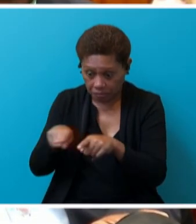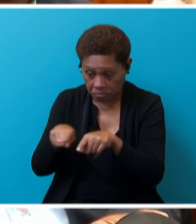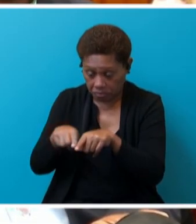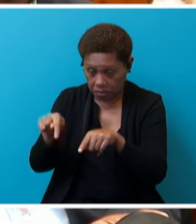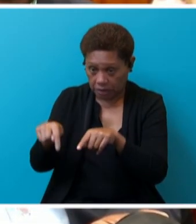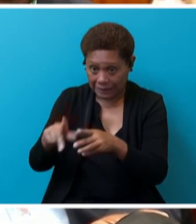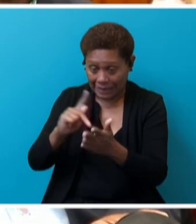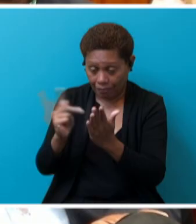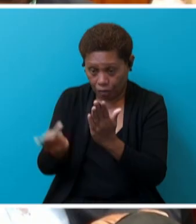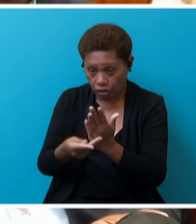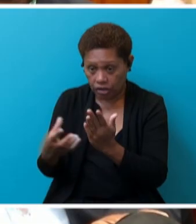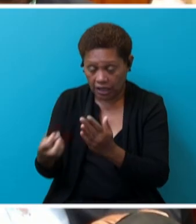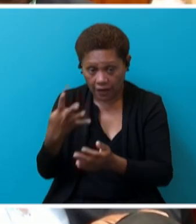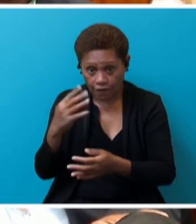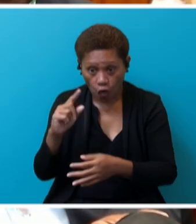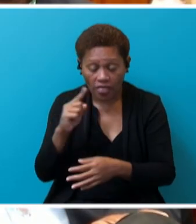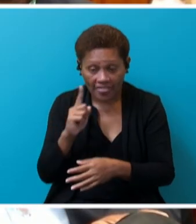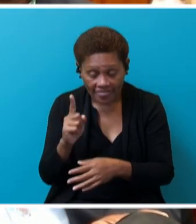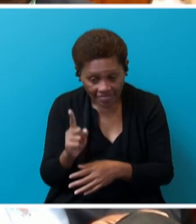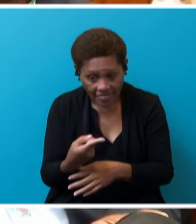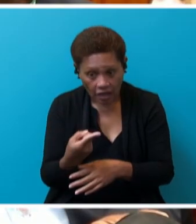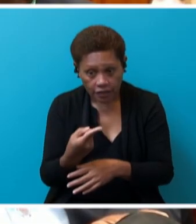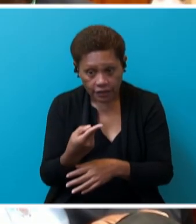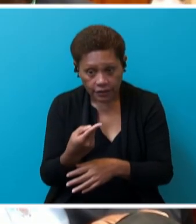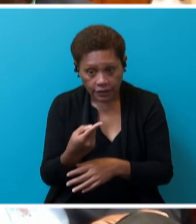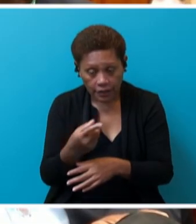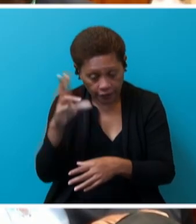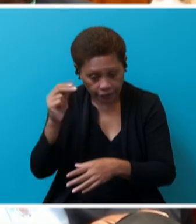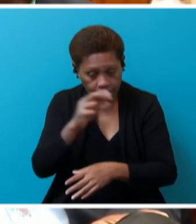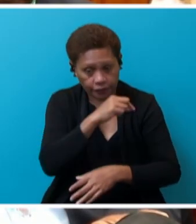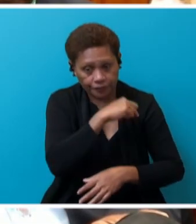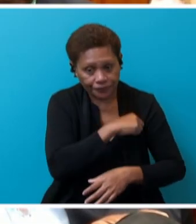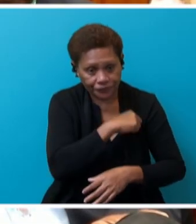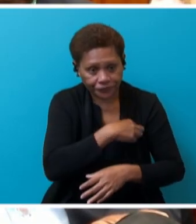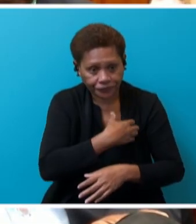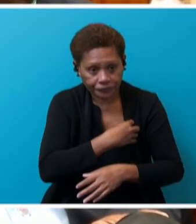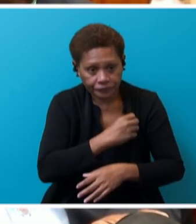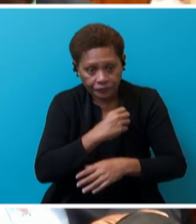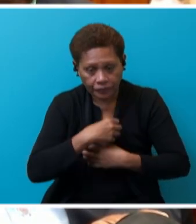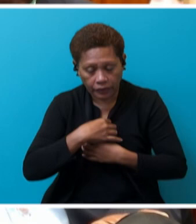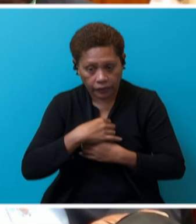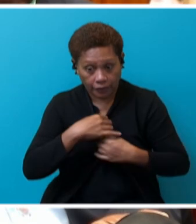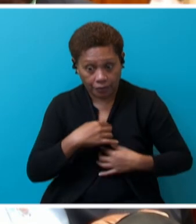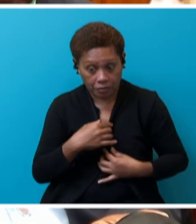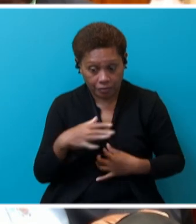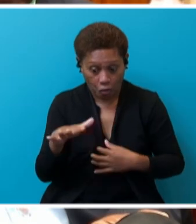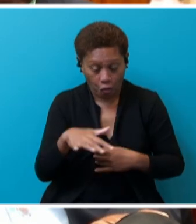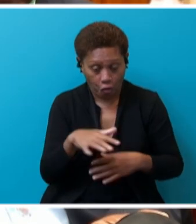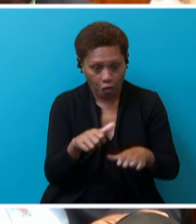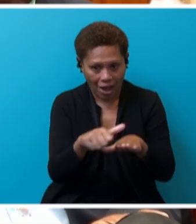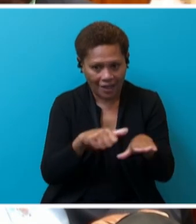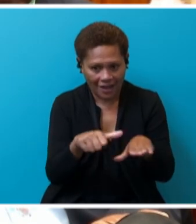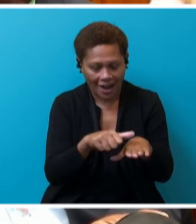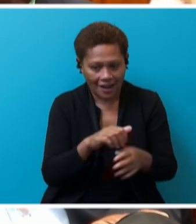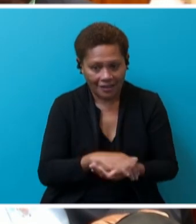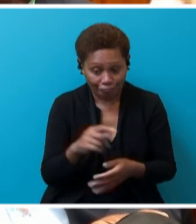relief to around 4,000 Fijians, significantly improving water pressure and distribution efficiency across the area. Together, these